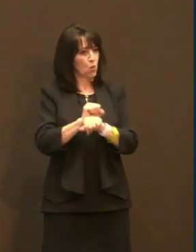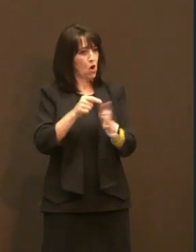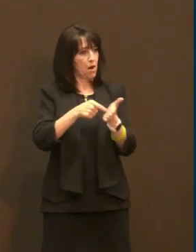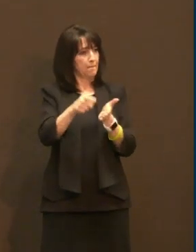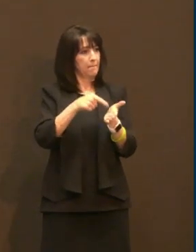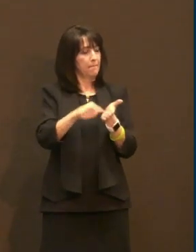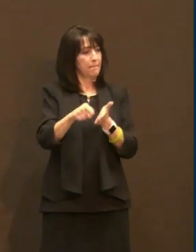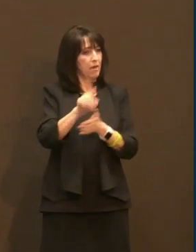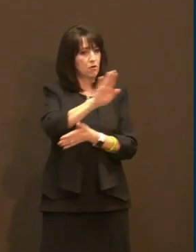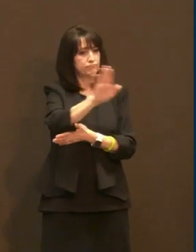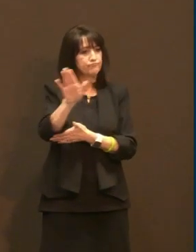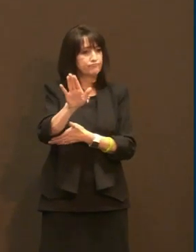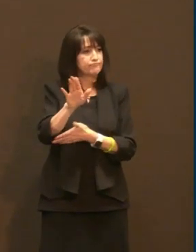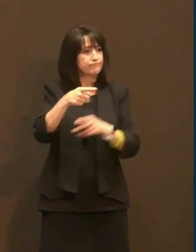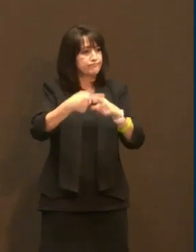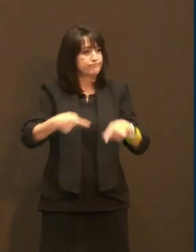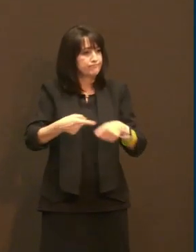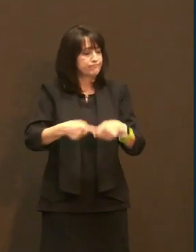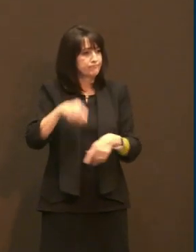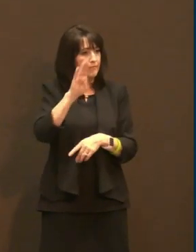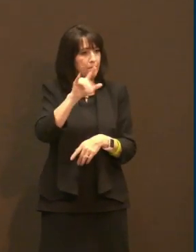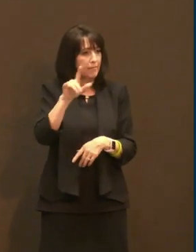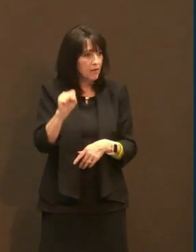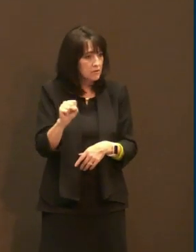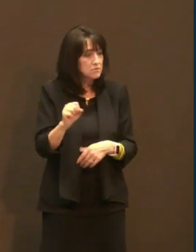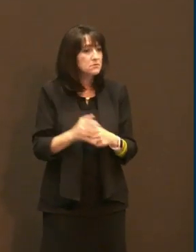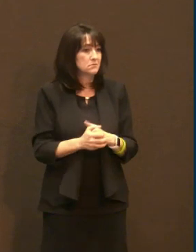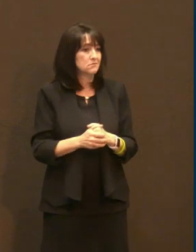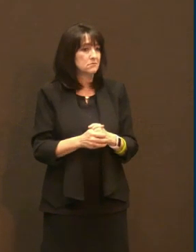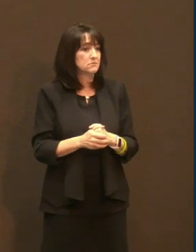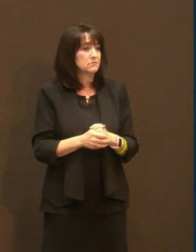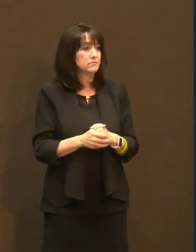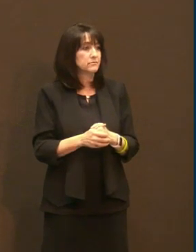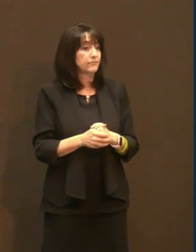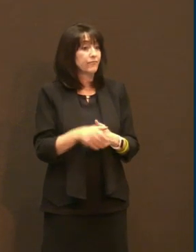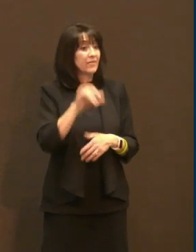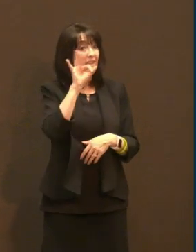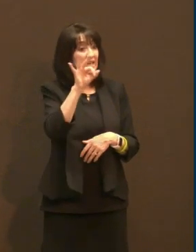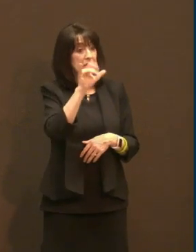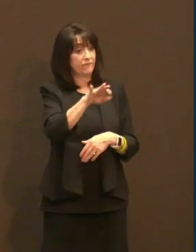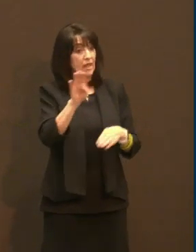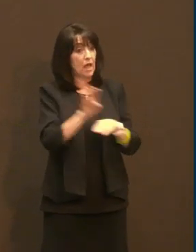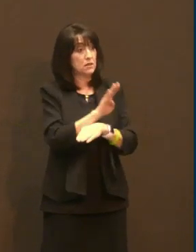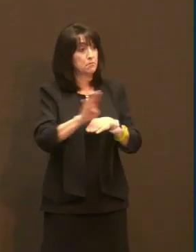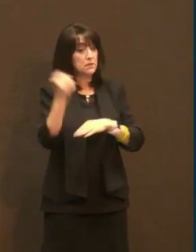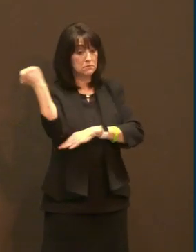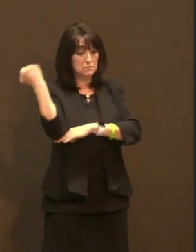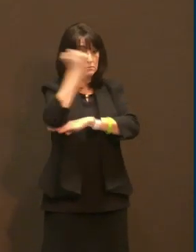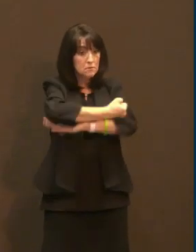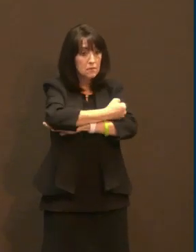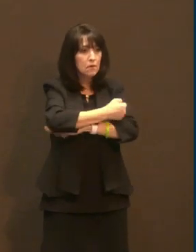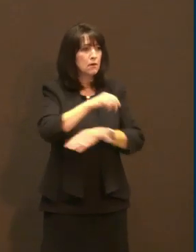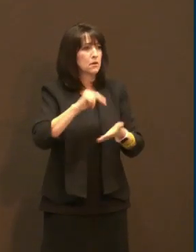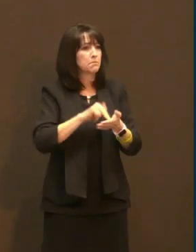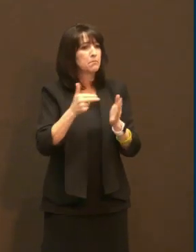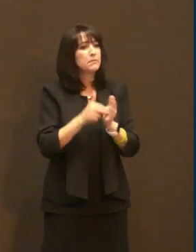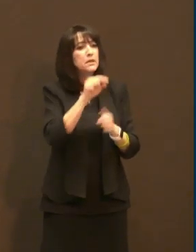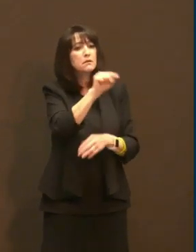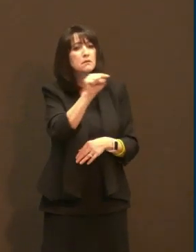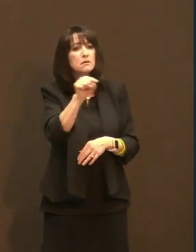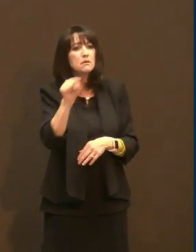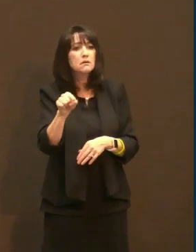open. Any business that fails takes employees and workers down with them. The impact it has